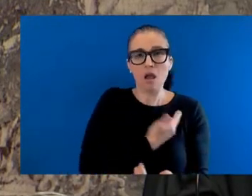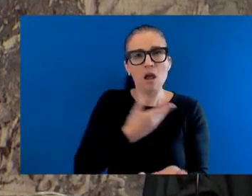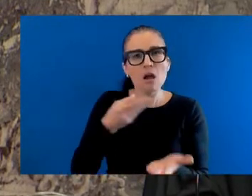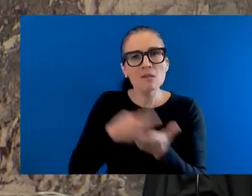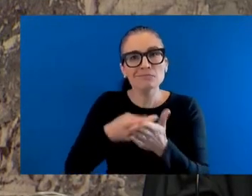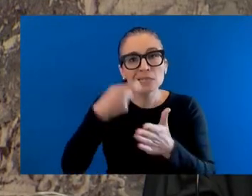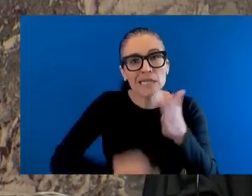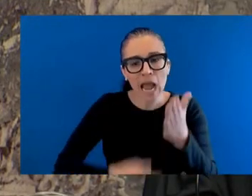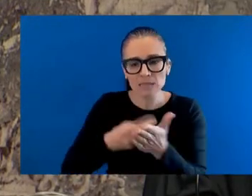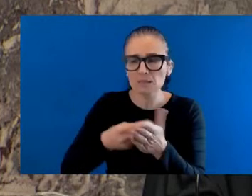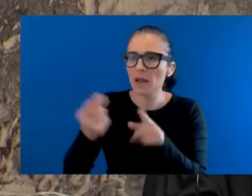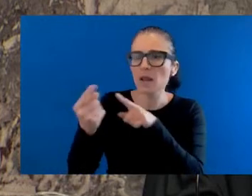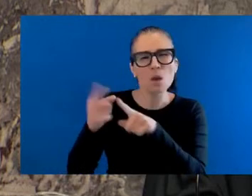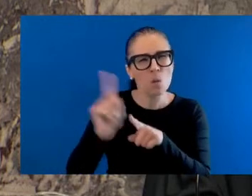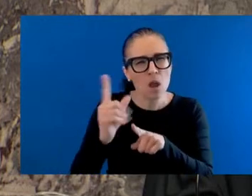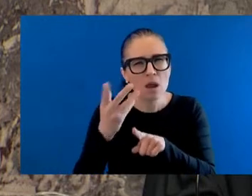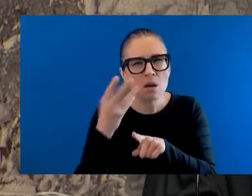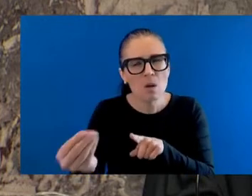dollars.